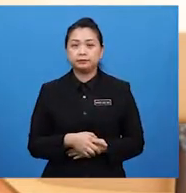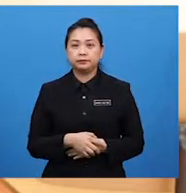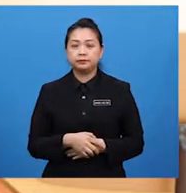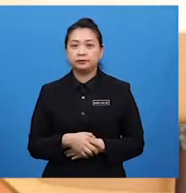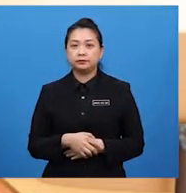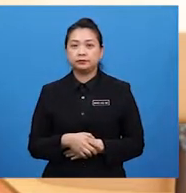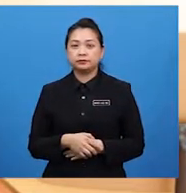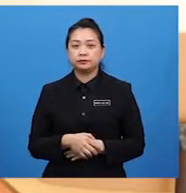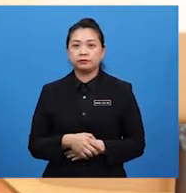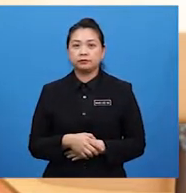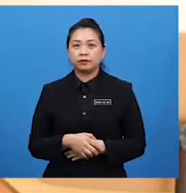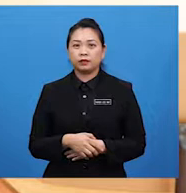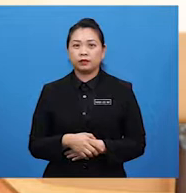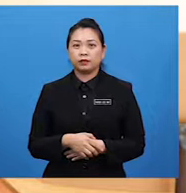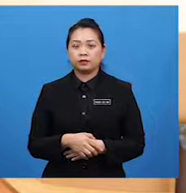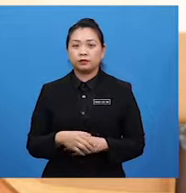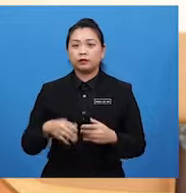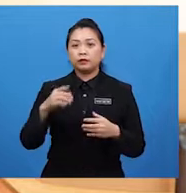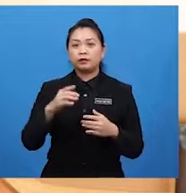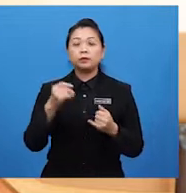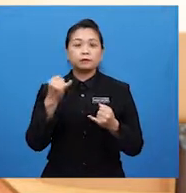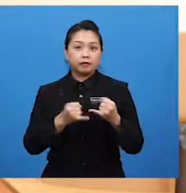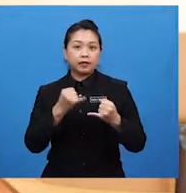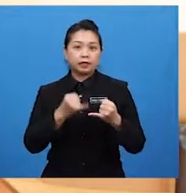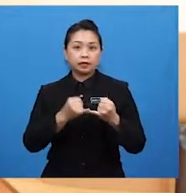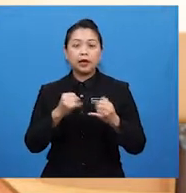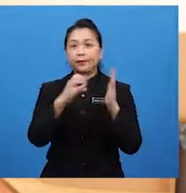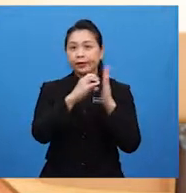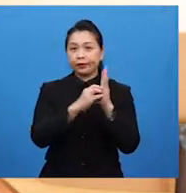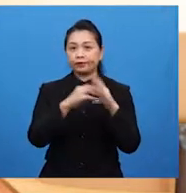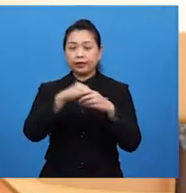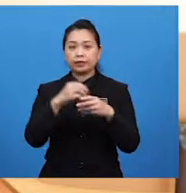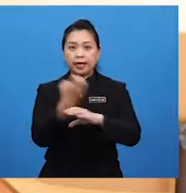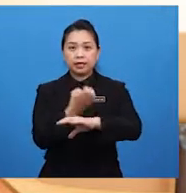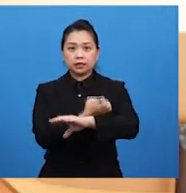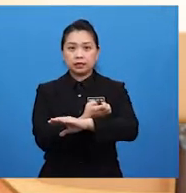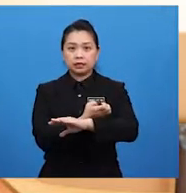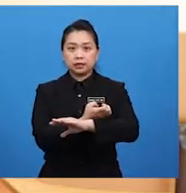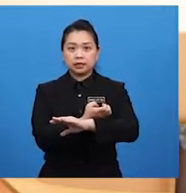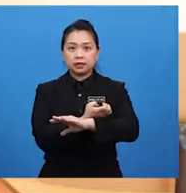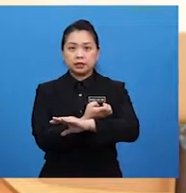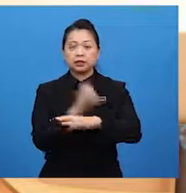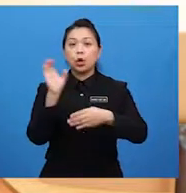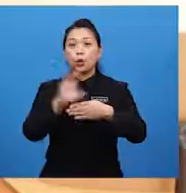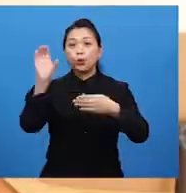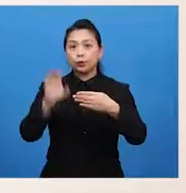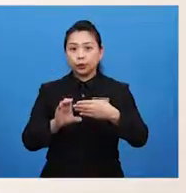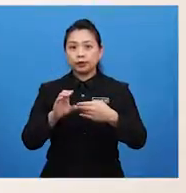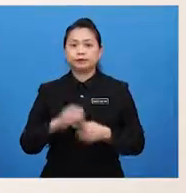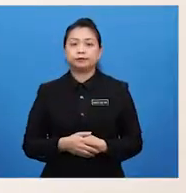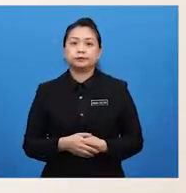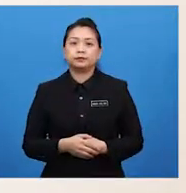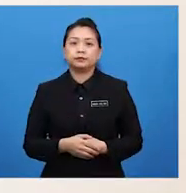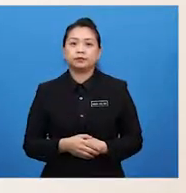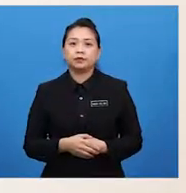Lastly, we come to the final paragraph in the essay, that is the concluding paragraph.